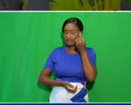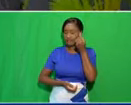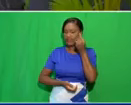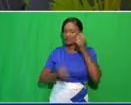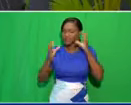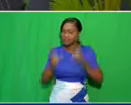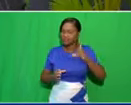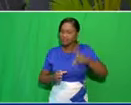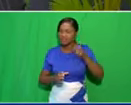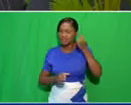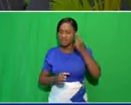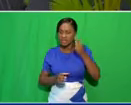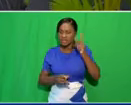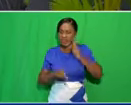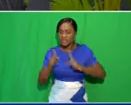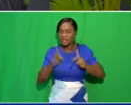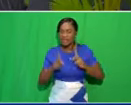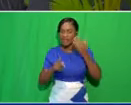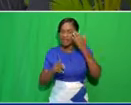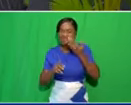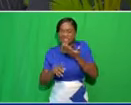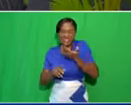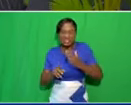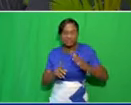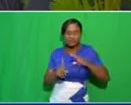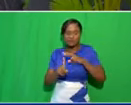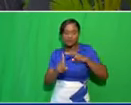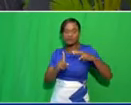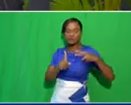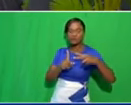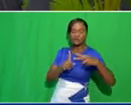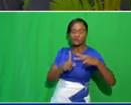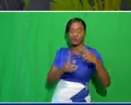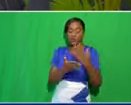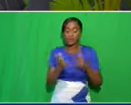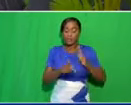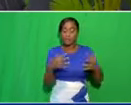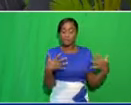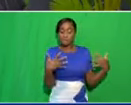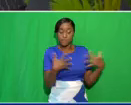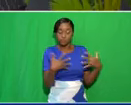must understand that people have divided views. So some people are afraid